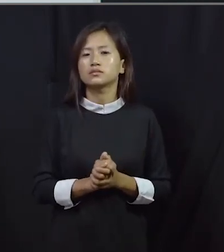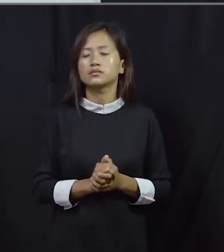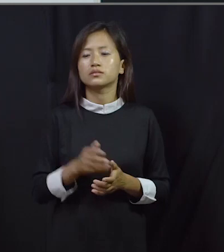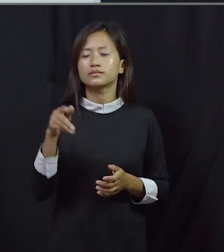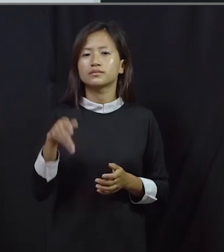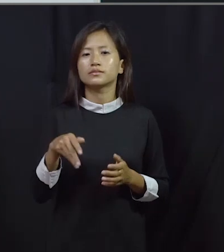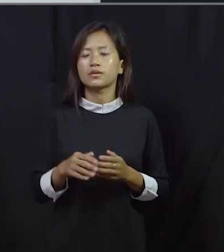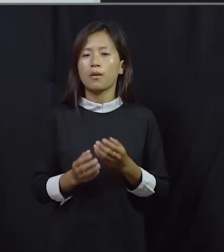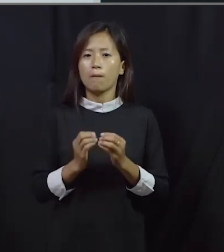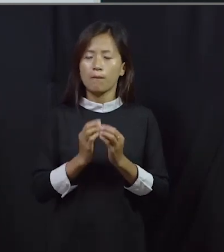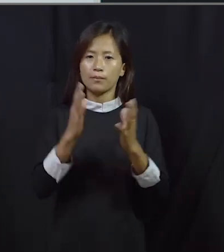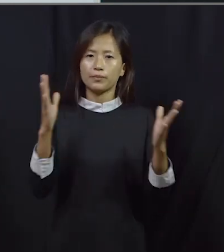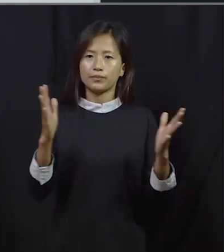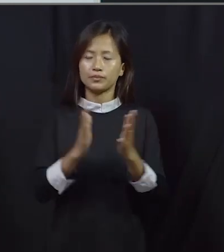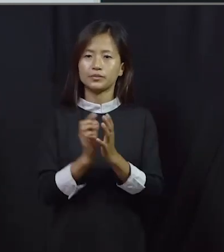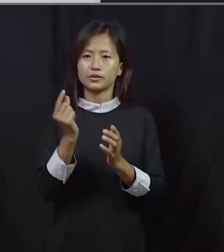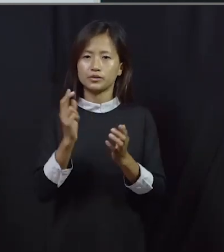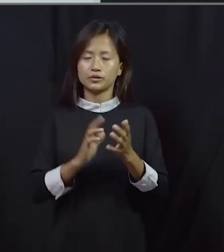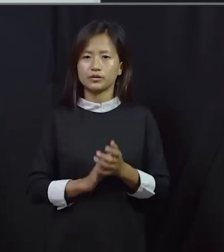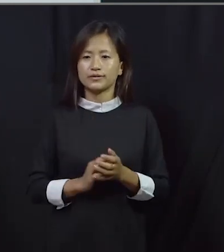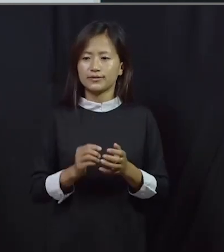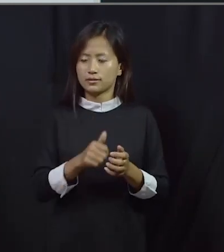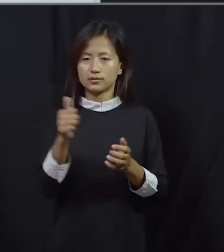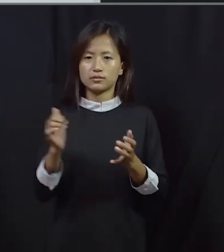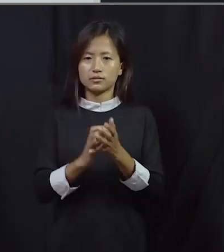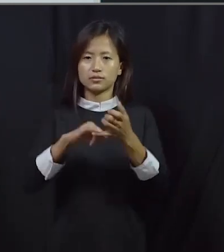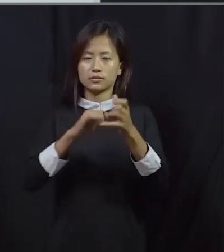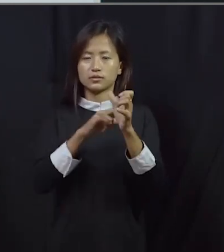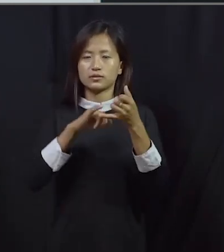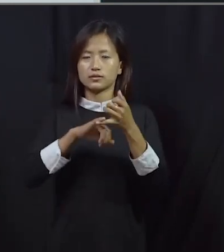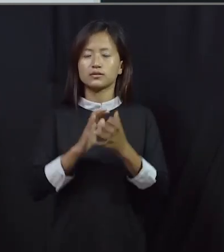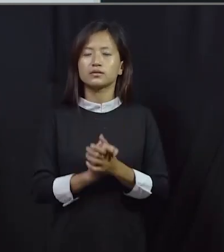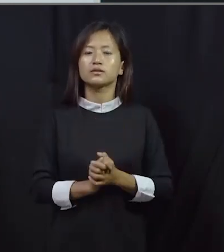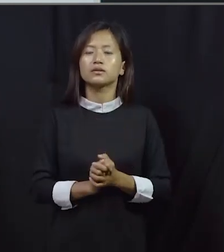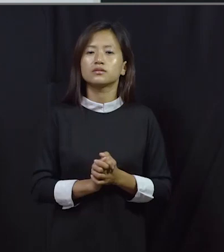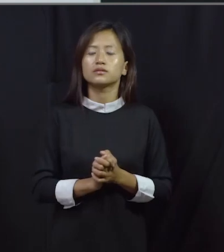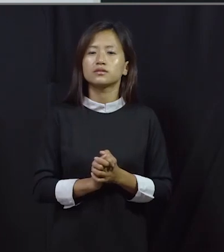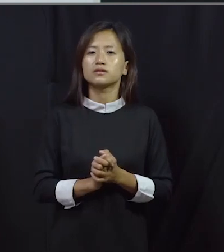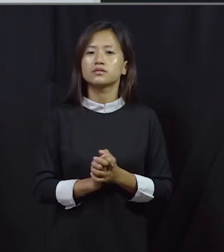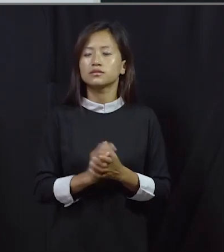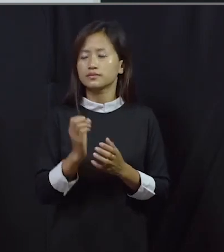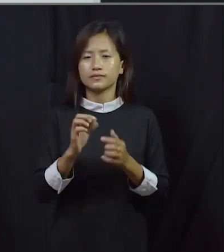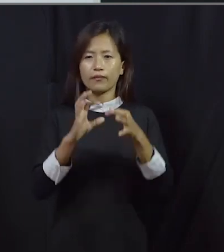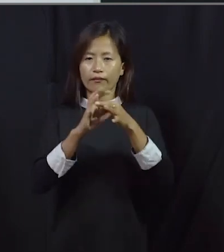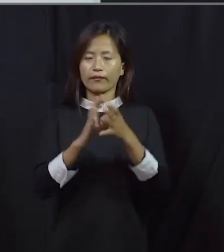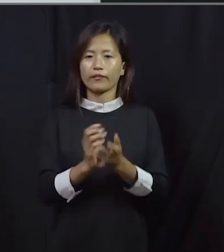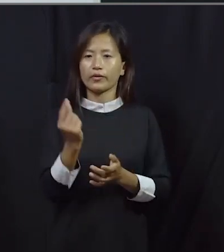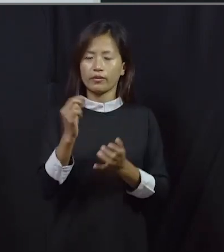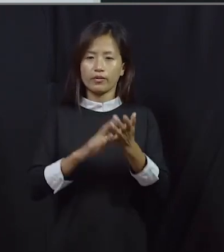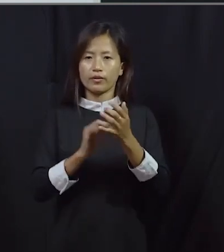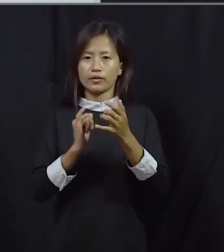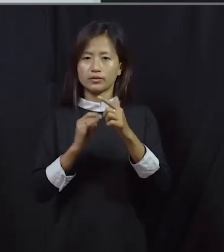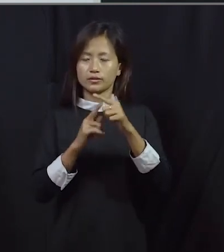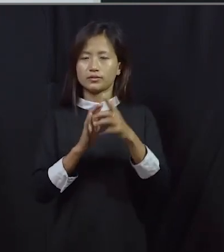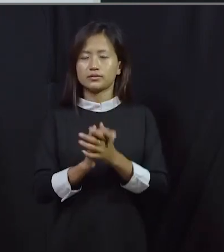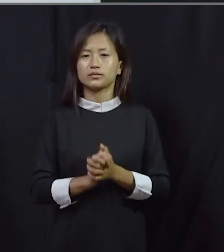has more units than any other system of unit. It has what? More units than any other system of units. So it is